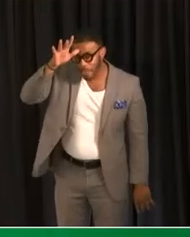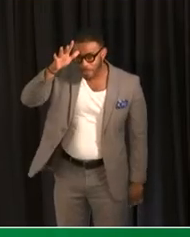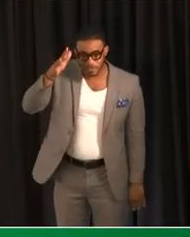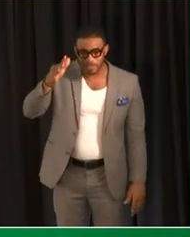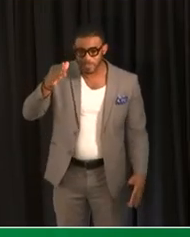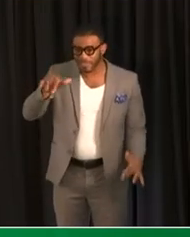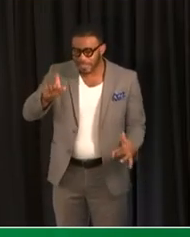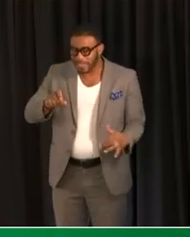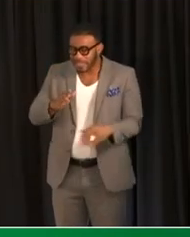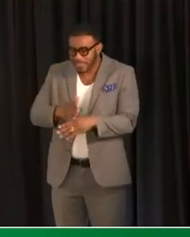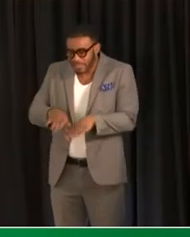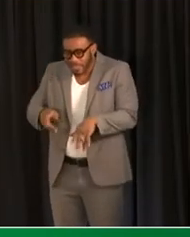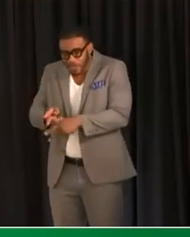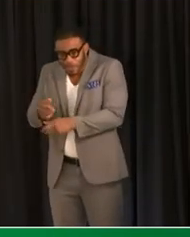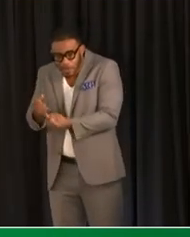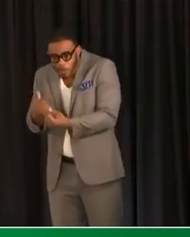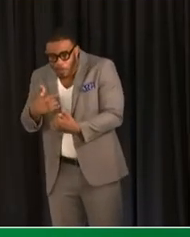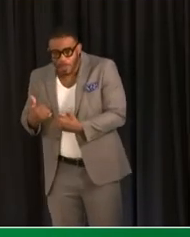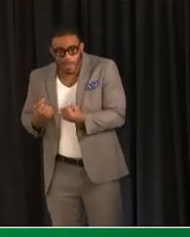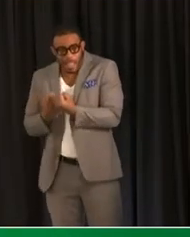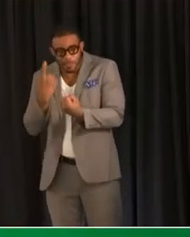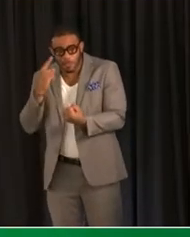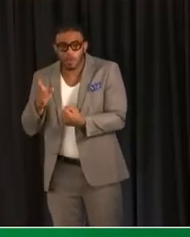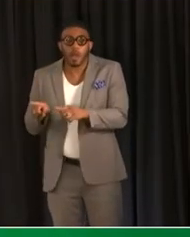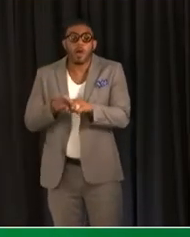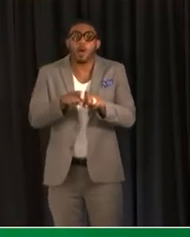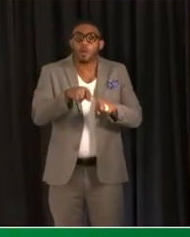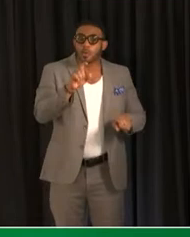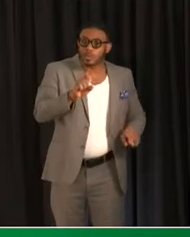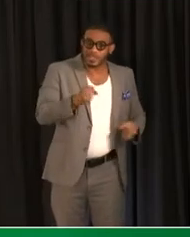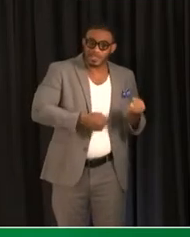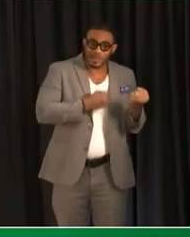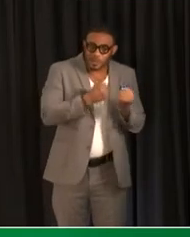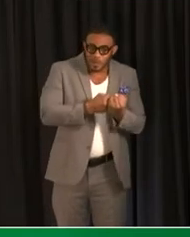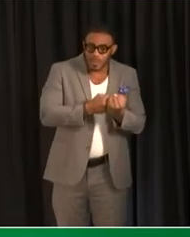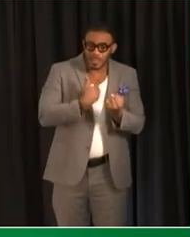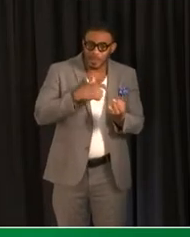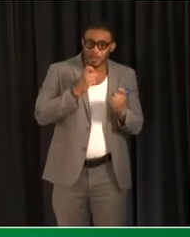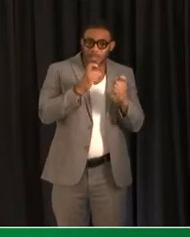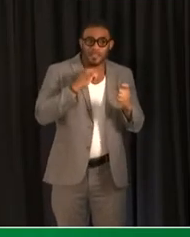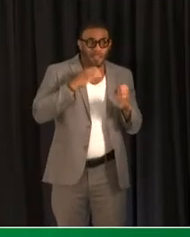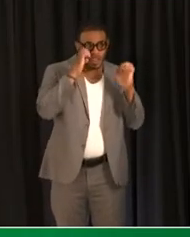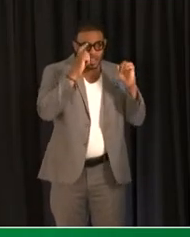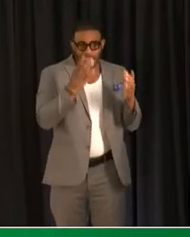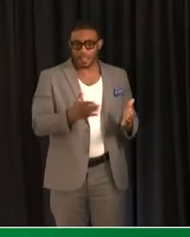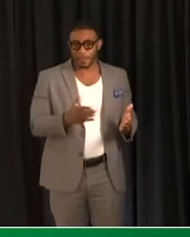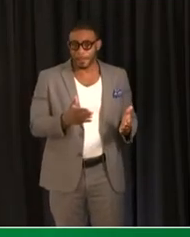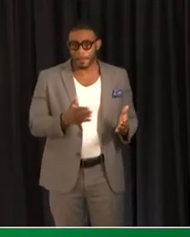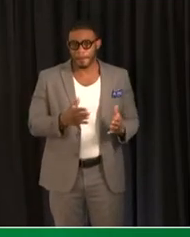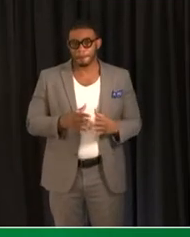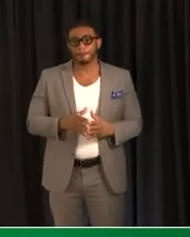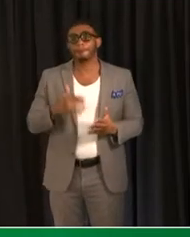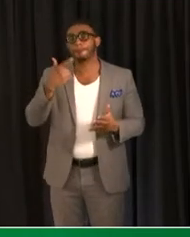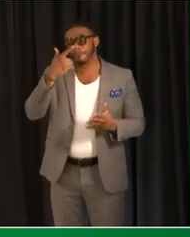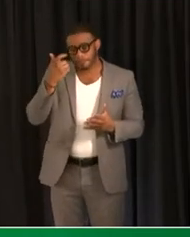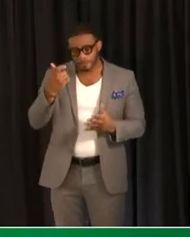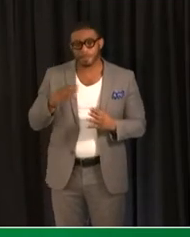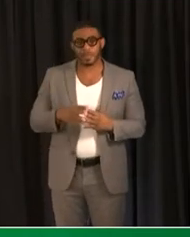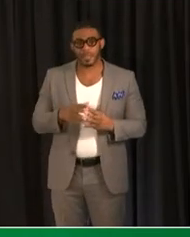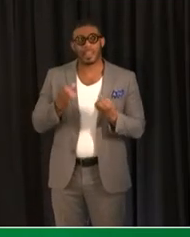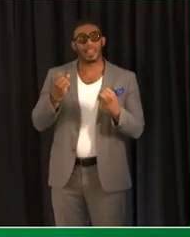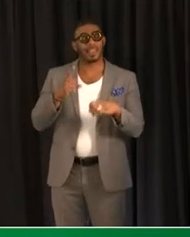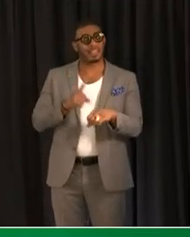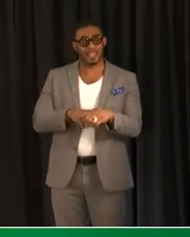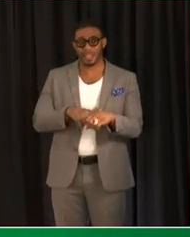also parents. So they need the child care support that we've been advocating for, but they also need the supports that we give our educators,